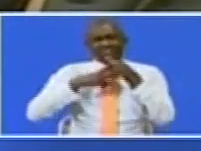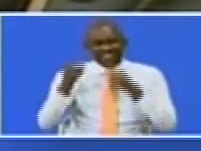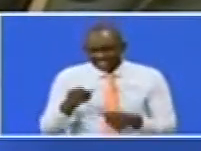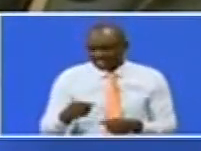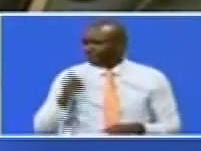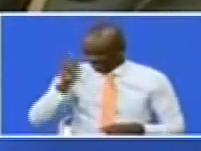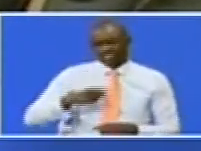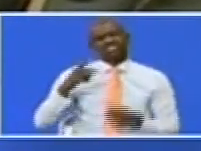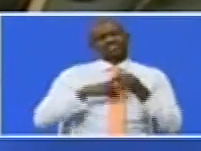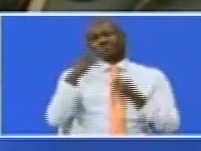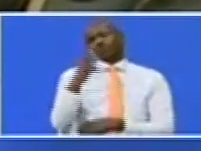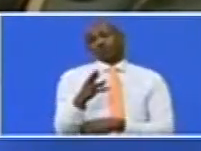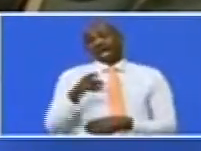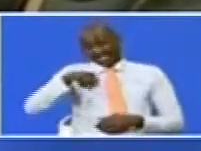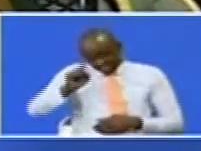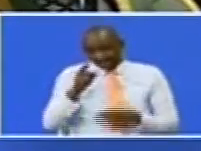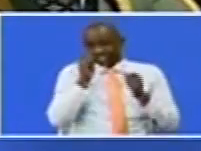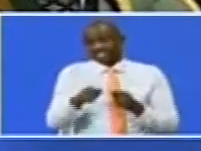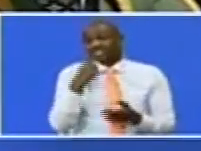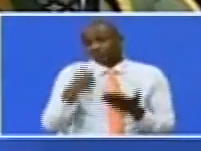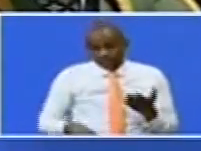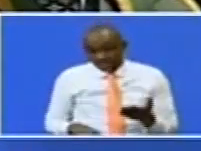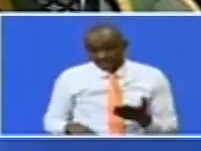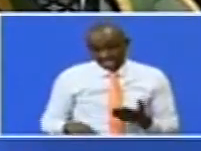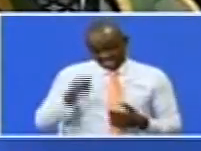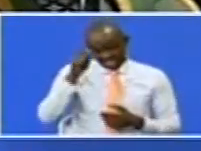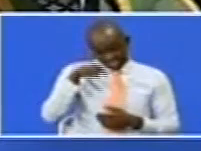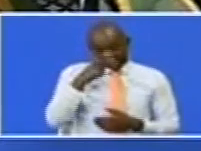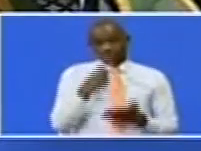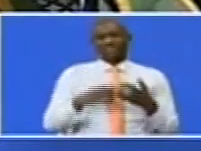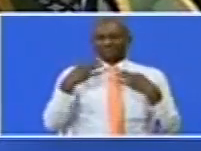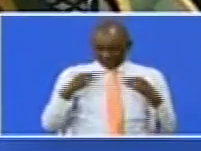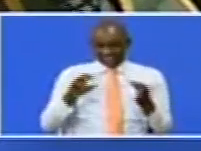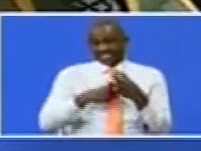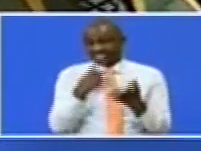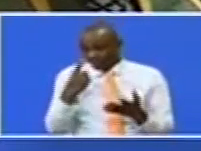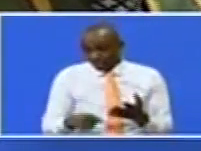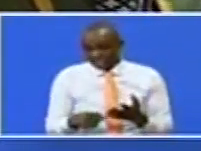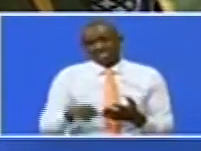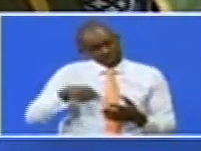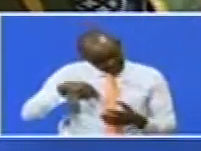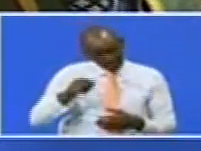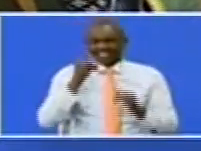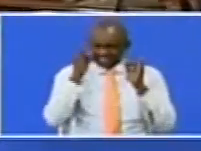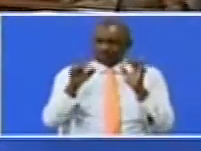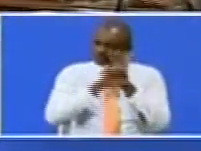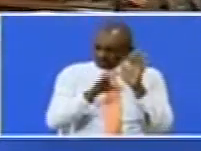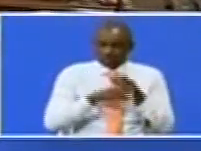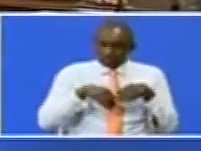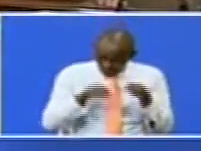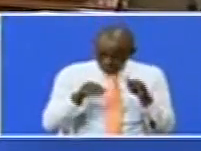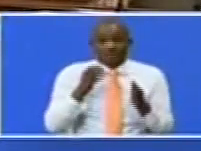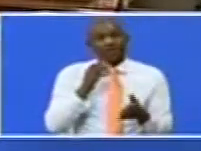of 74. According to the judges, however, Justice Rawal made a fresh start by pledging loyalty to the new constitution and that it